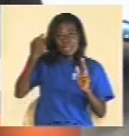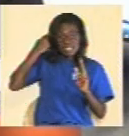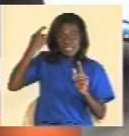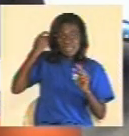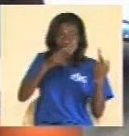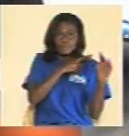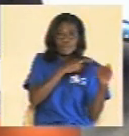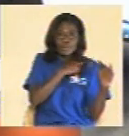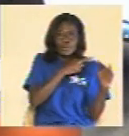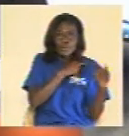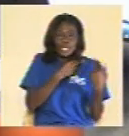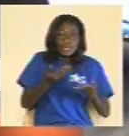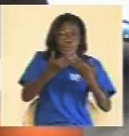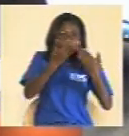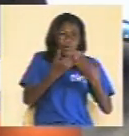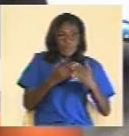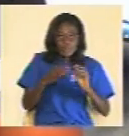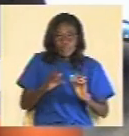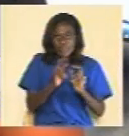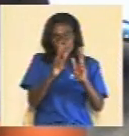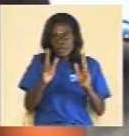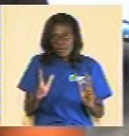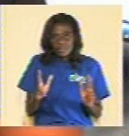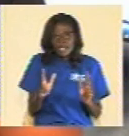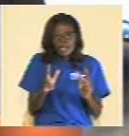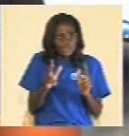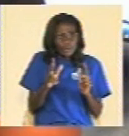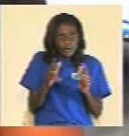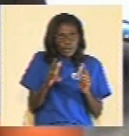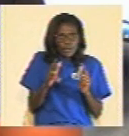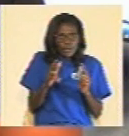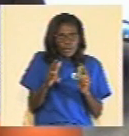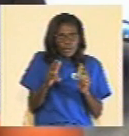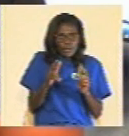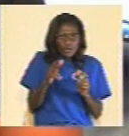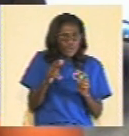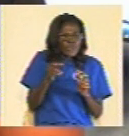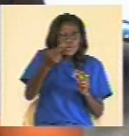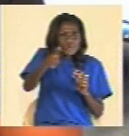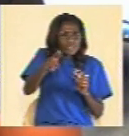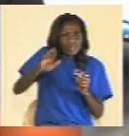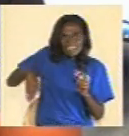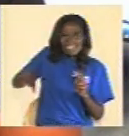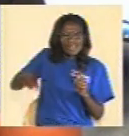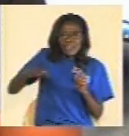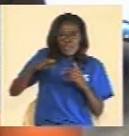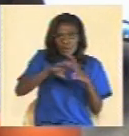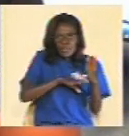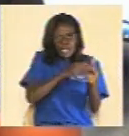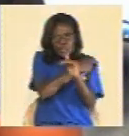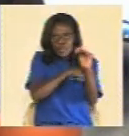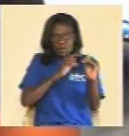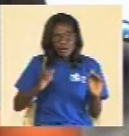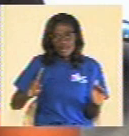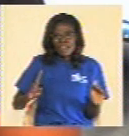which is on treatment, for them not to start the treatment in between or not